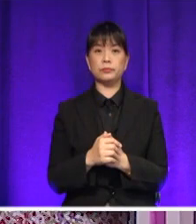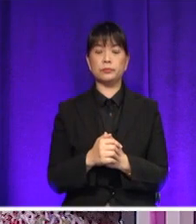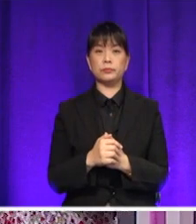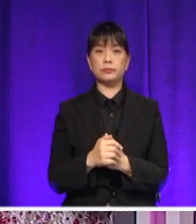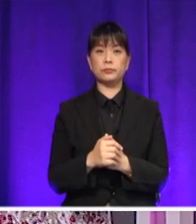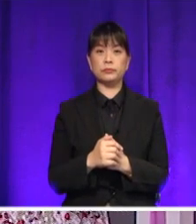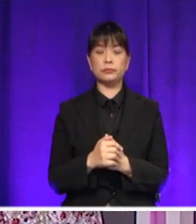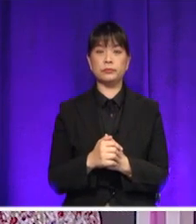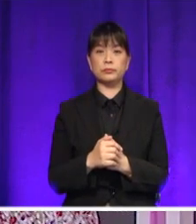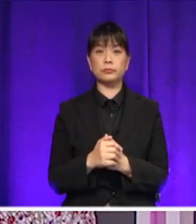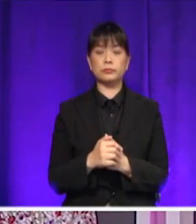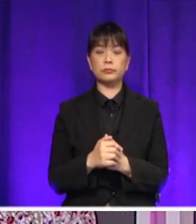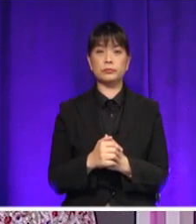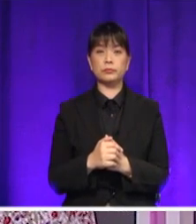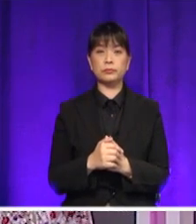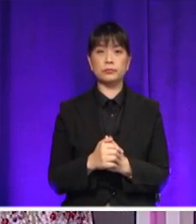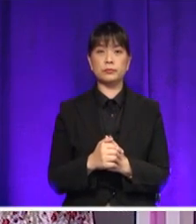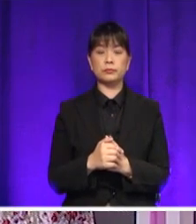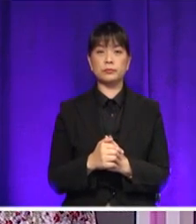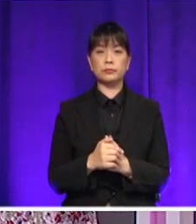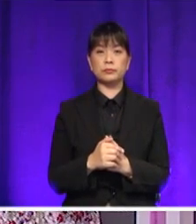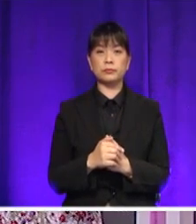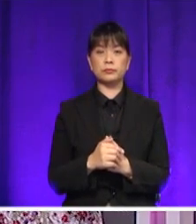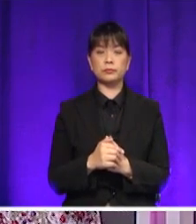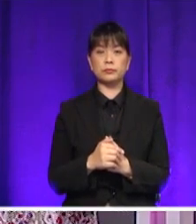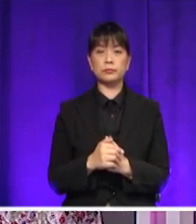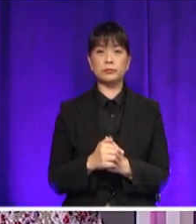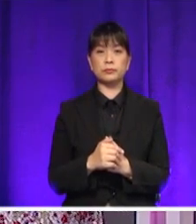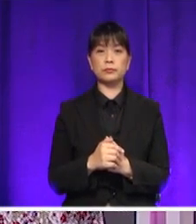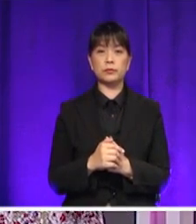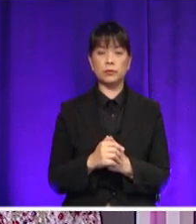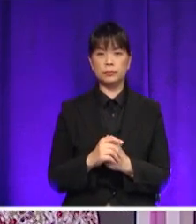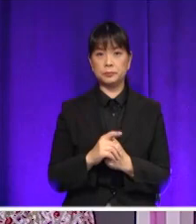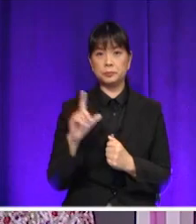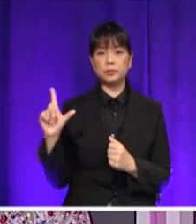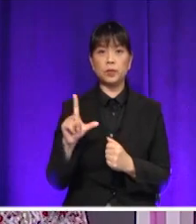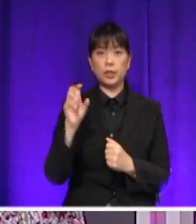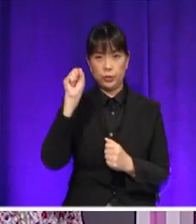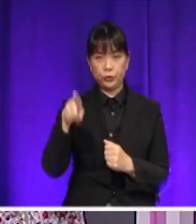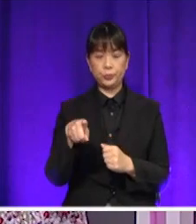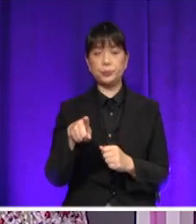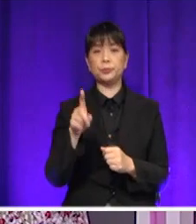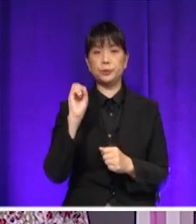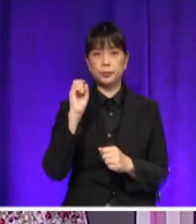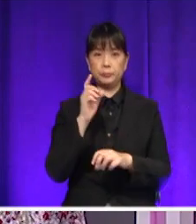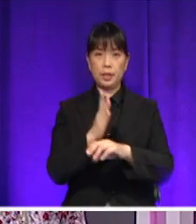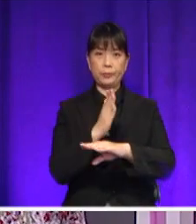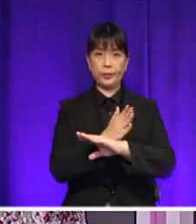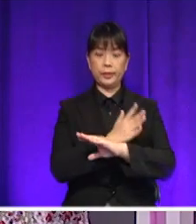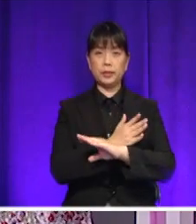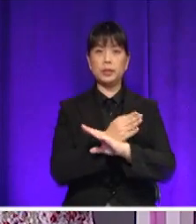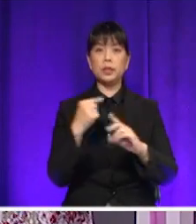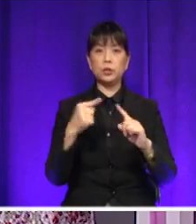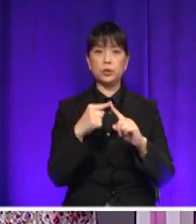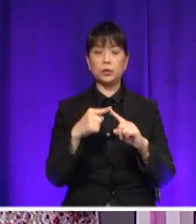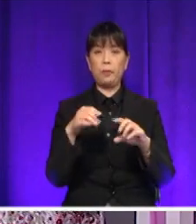Yes, definitely. I agree with you. The library should be upgraded to attract pupils to come there, not just with good books, but also to make it